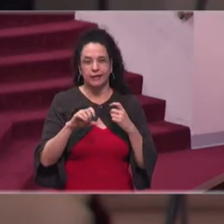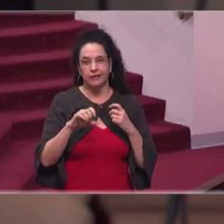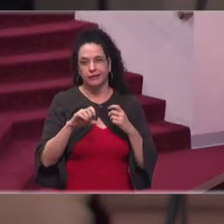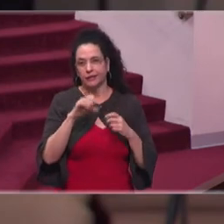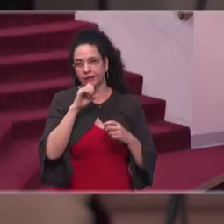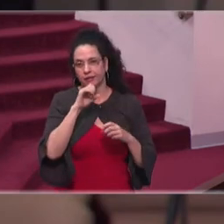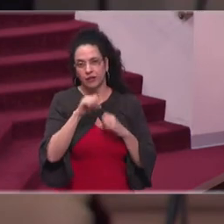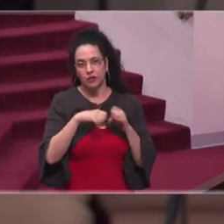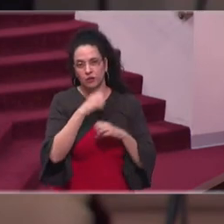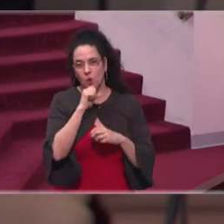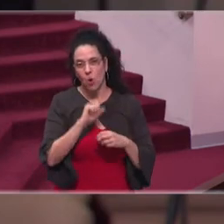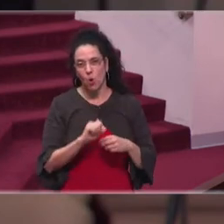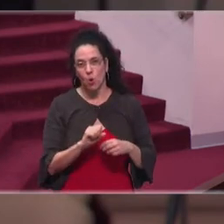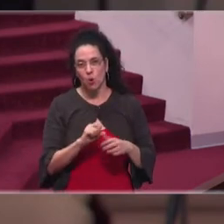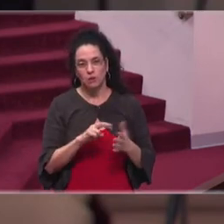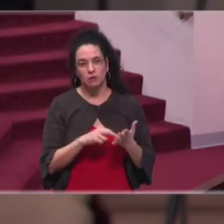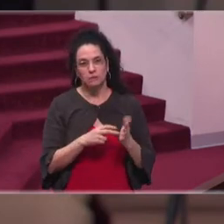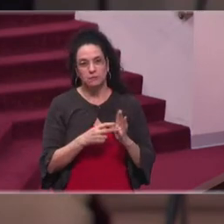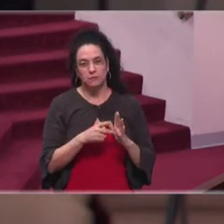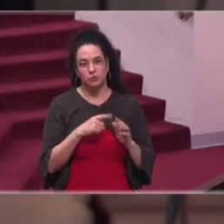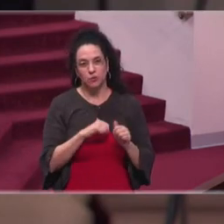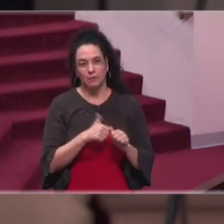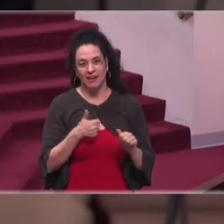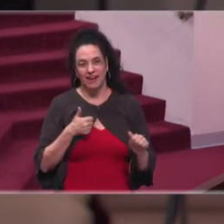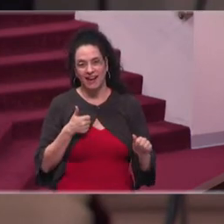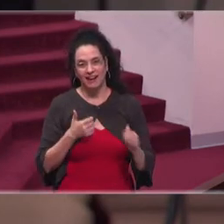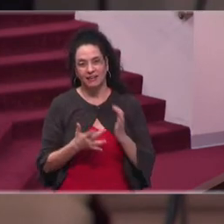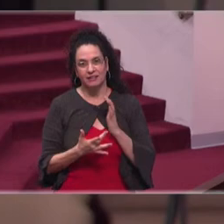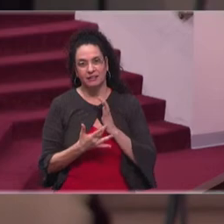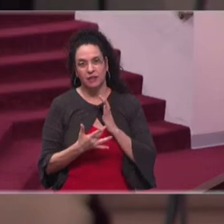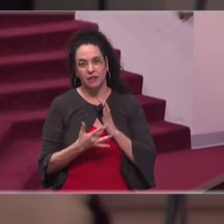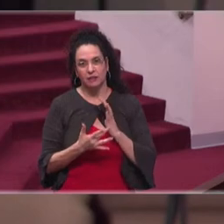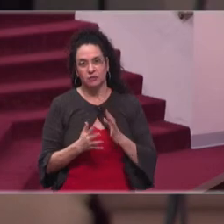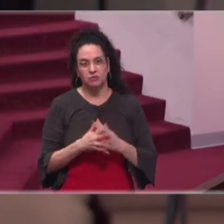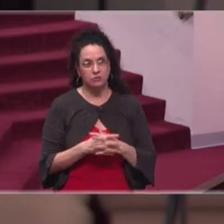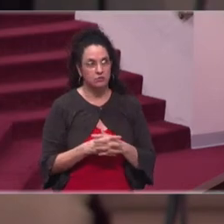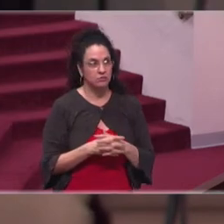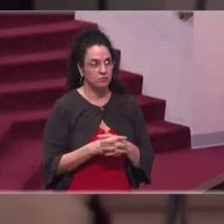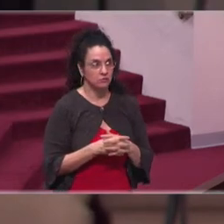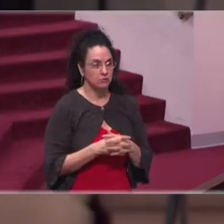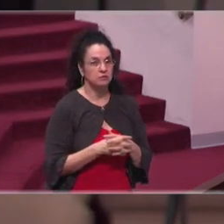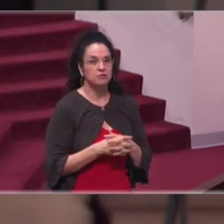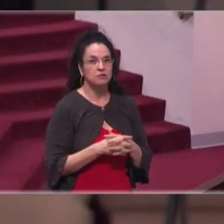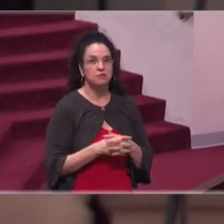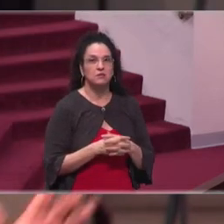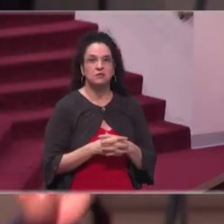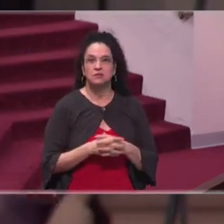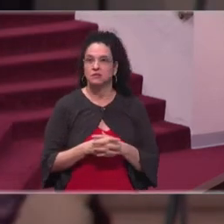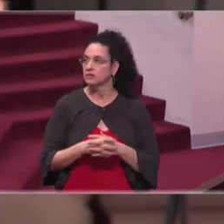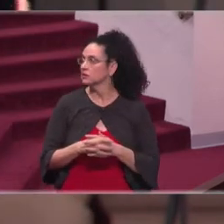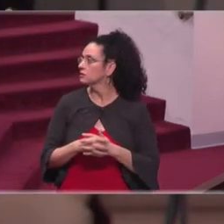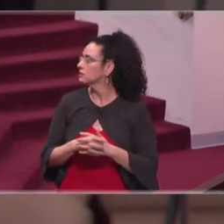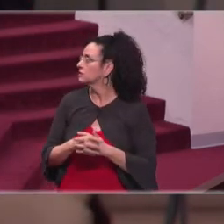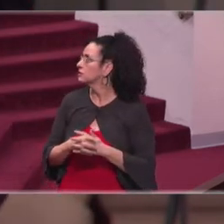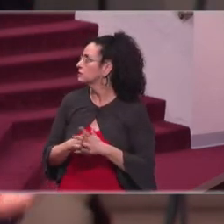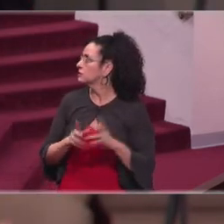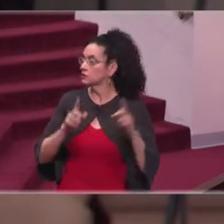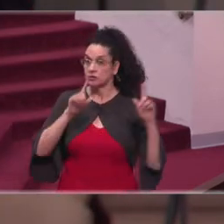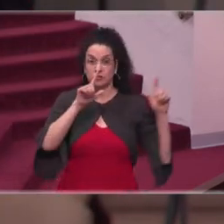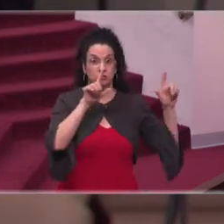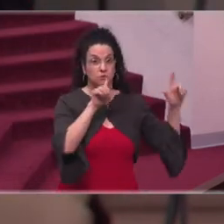means, right? We are behind with the technology. These screens that you see here,